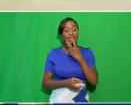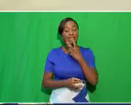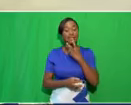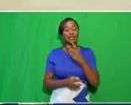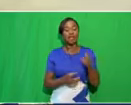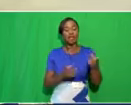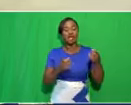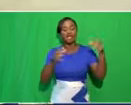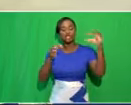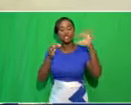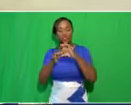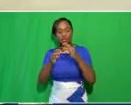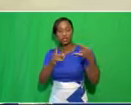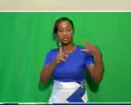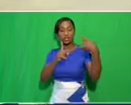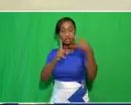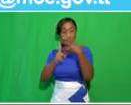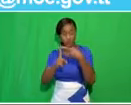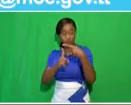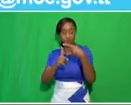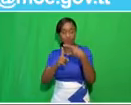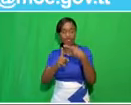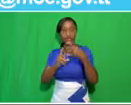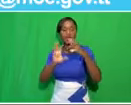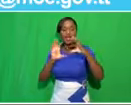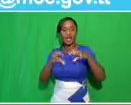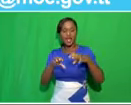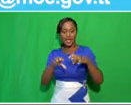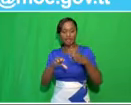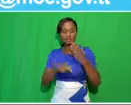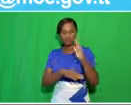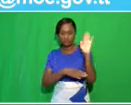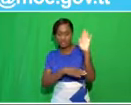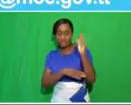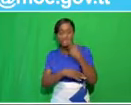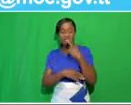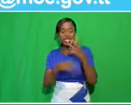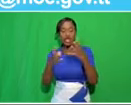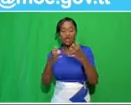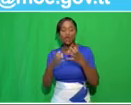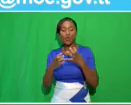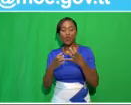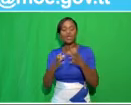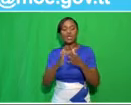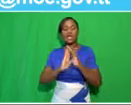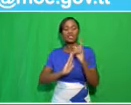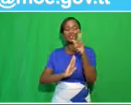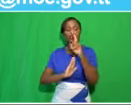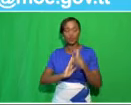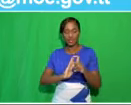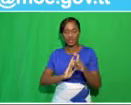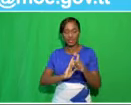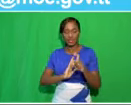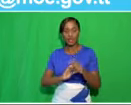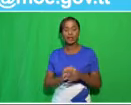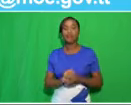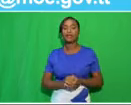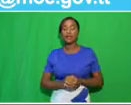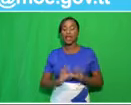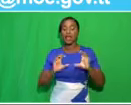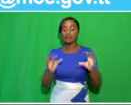in as well, and you can indicate such, and our technical team will be putting you up. But you